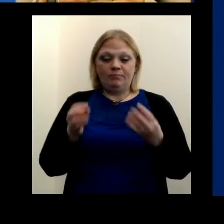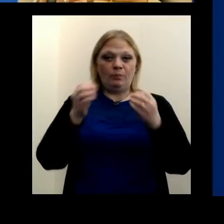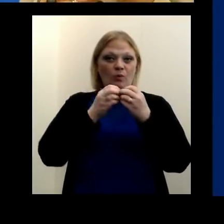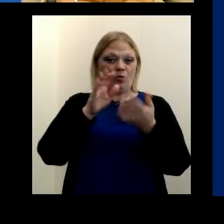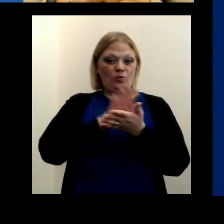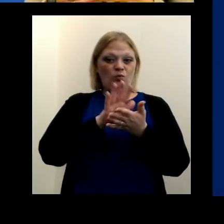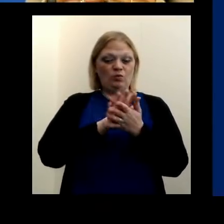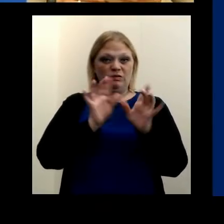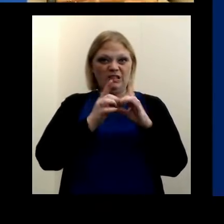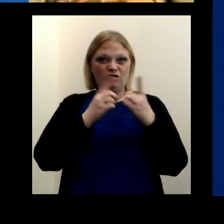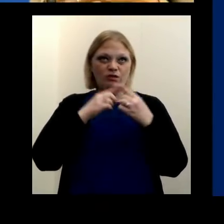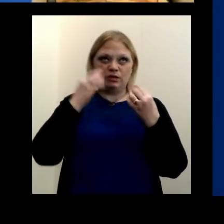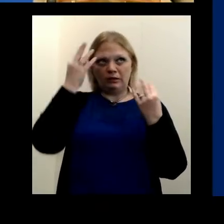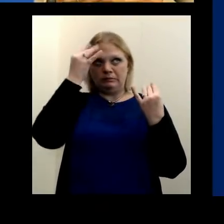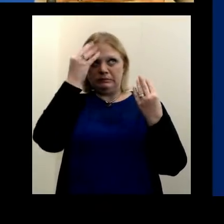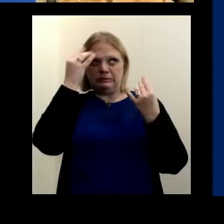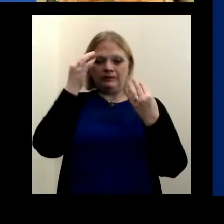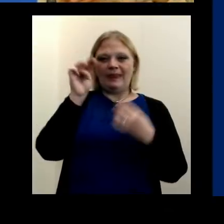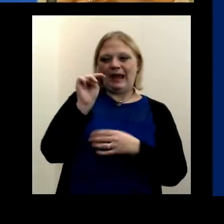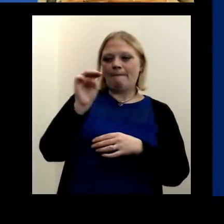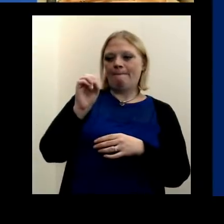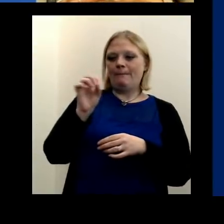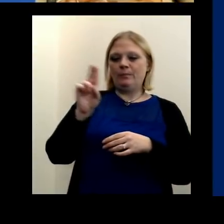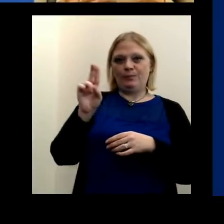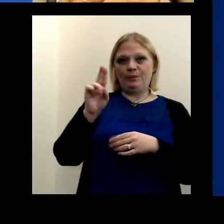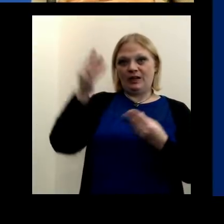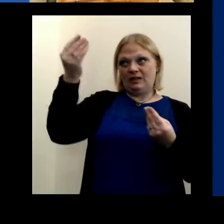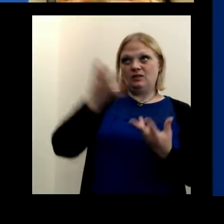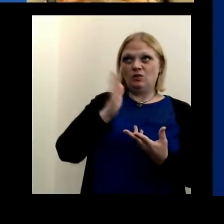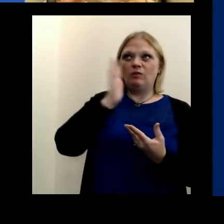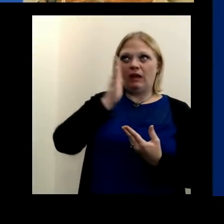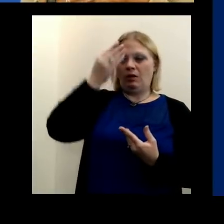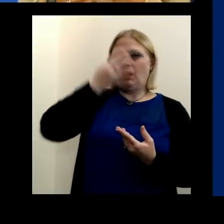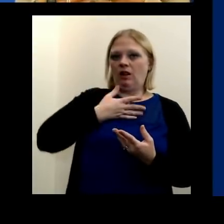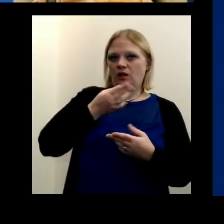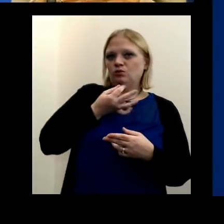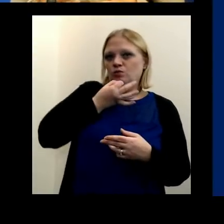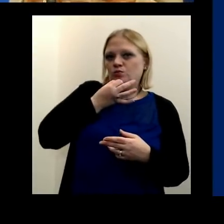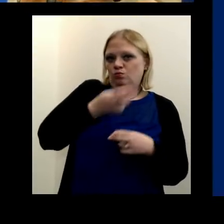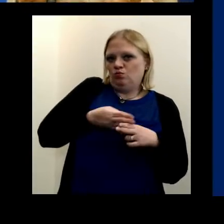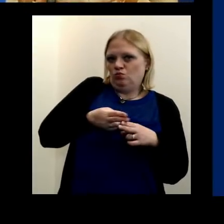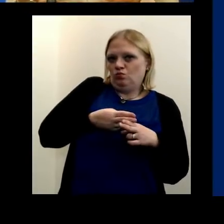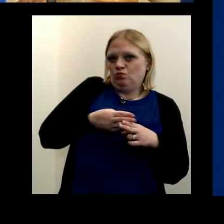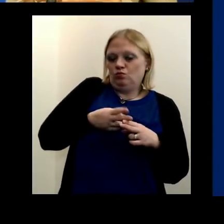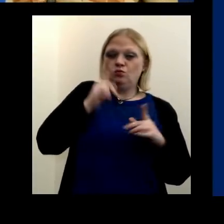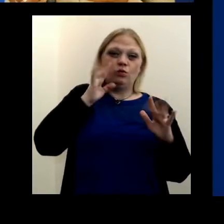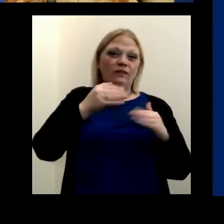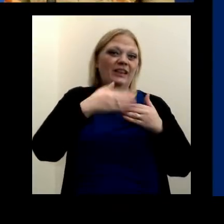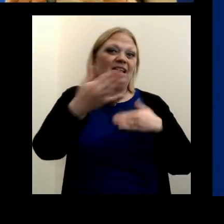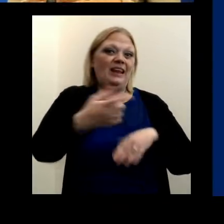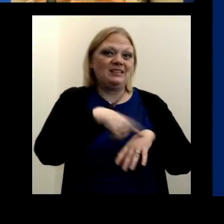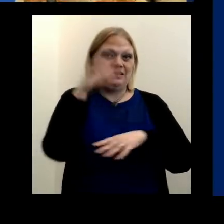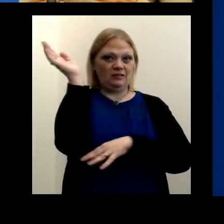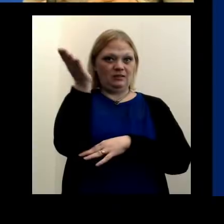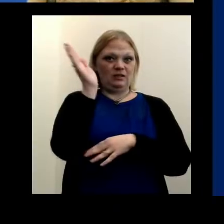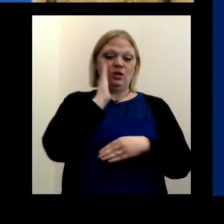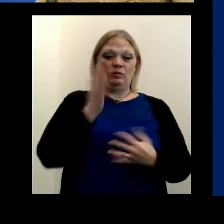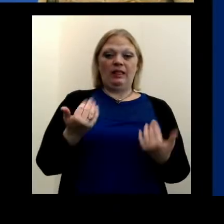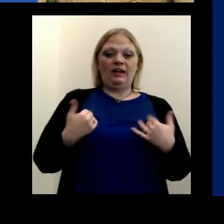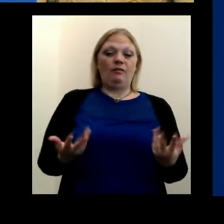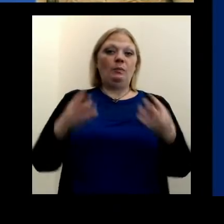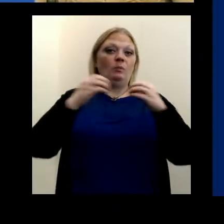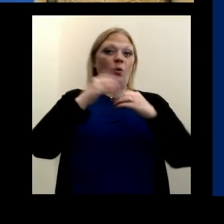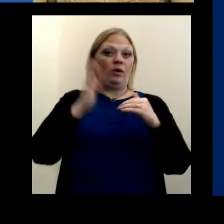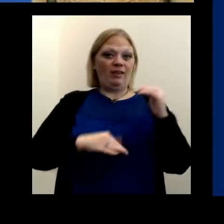mulling it over our MOUs and have let us know that they will get back to us shortly. So we hopefully next time we have a press conference, we'll even have more